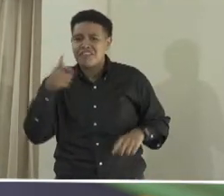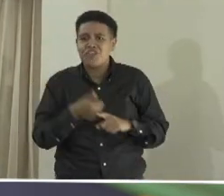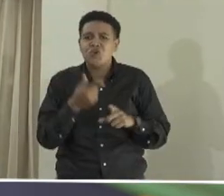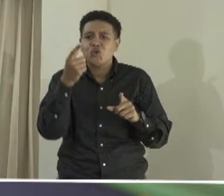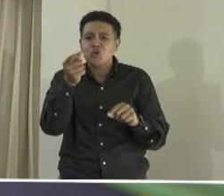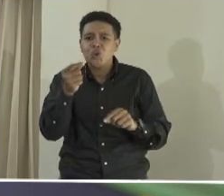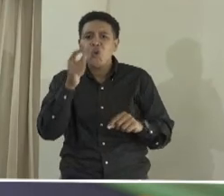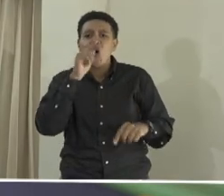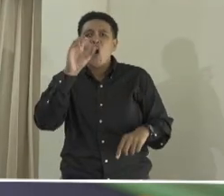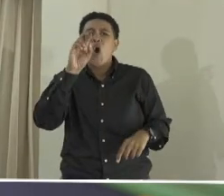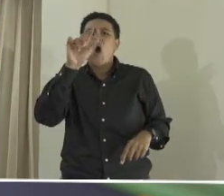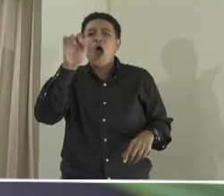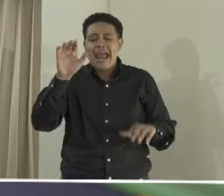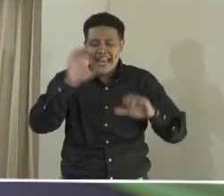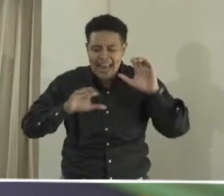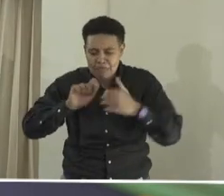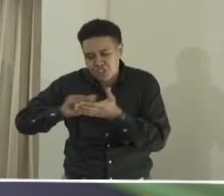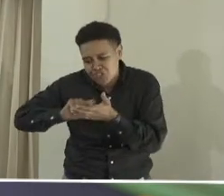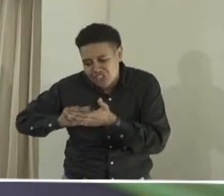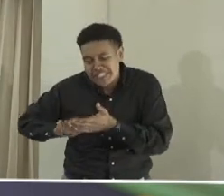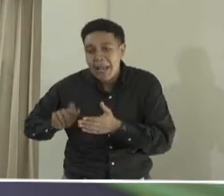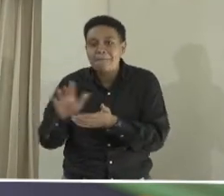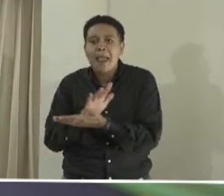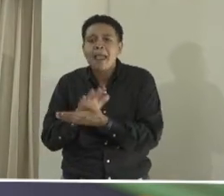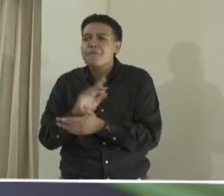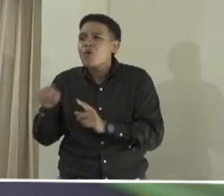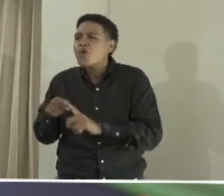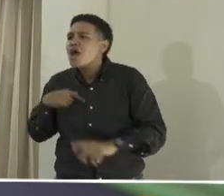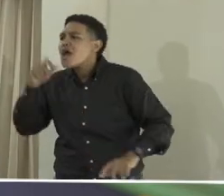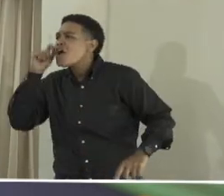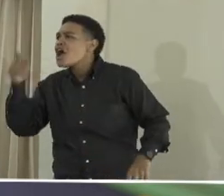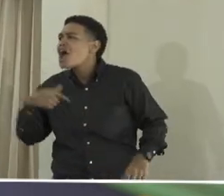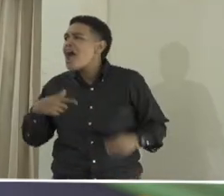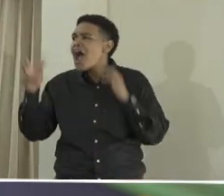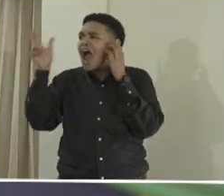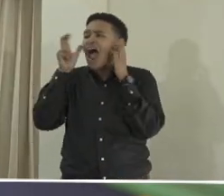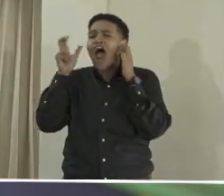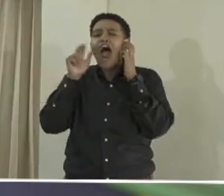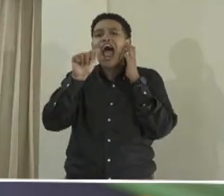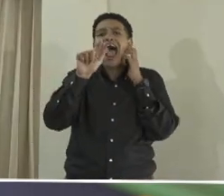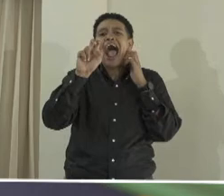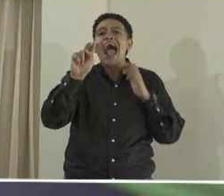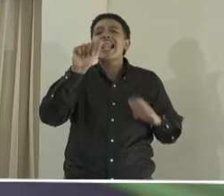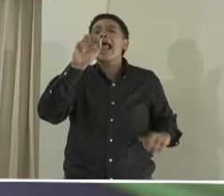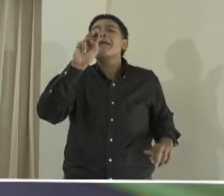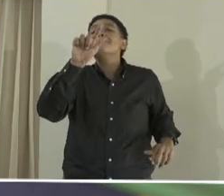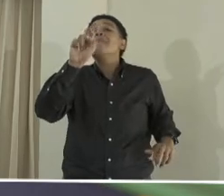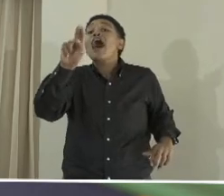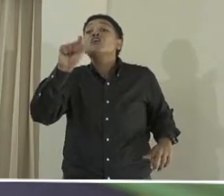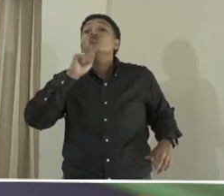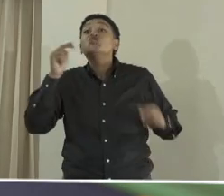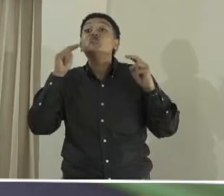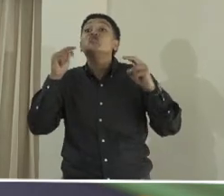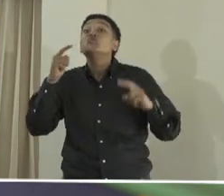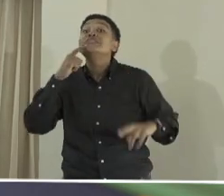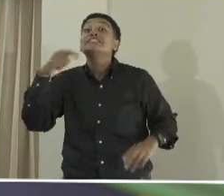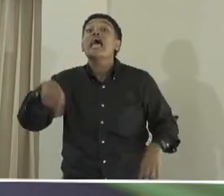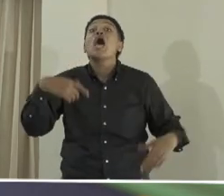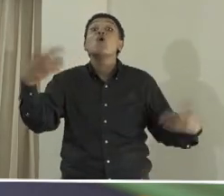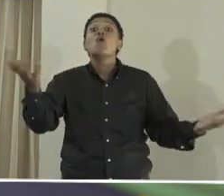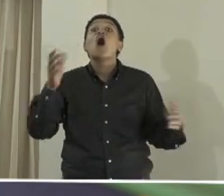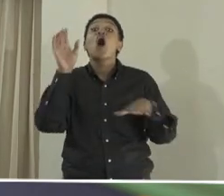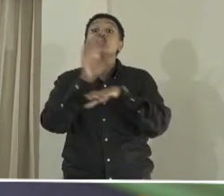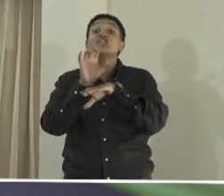organic chemistry exam paper. And when I got up, I heard Alan Magnus on the news saying that a church